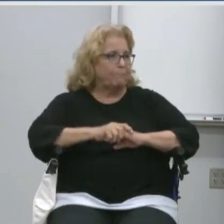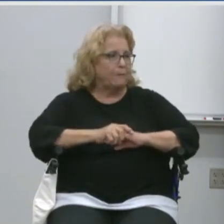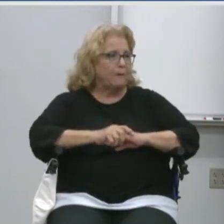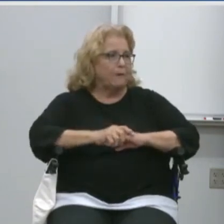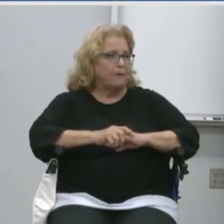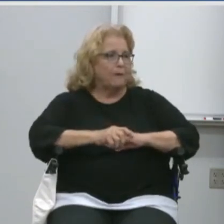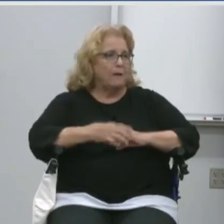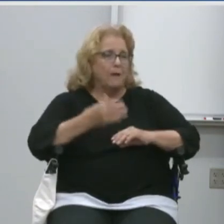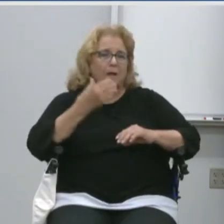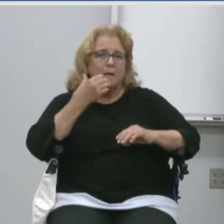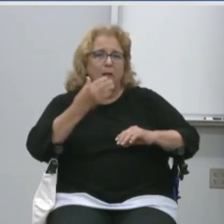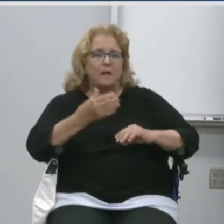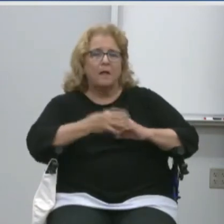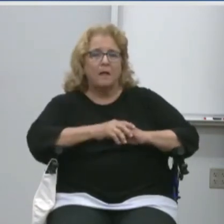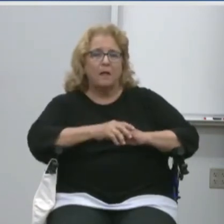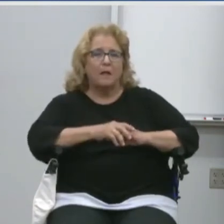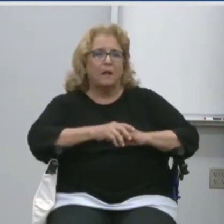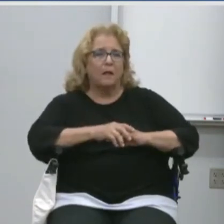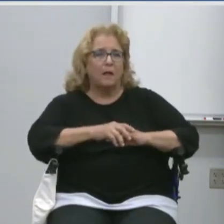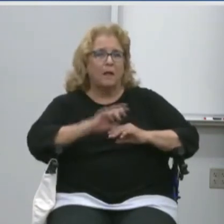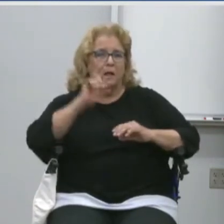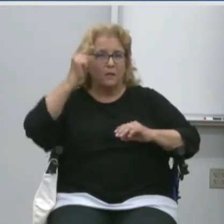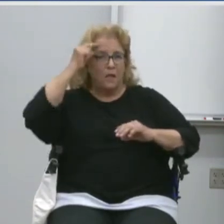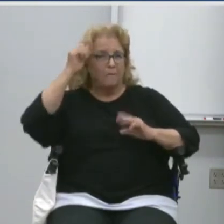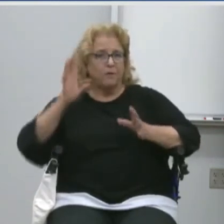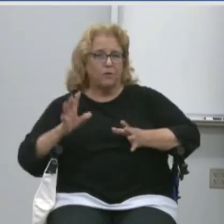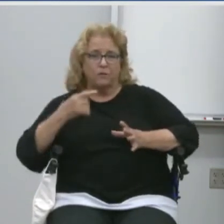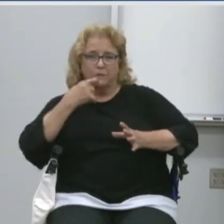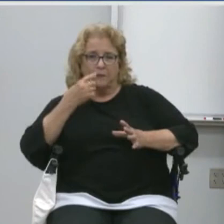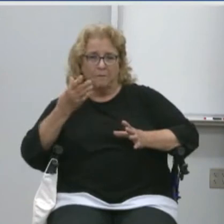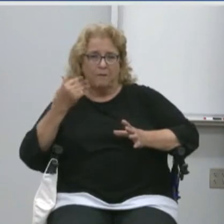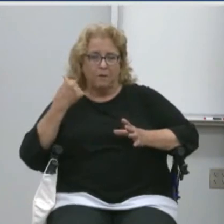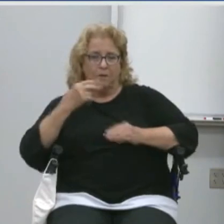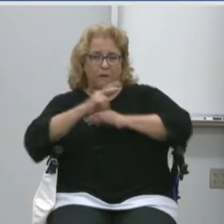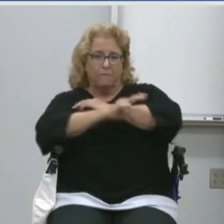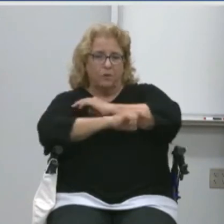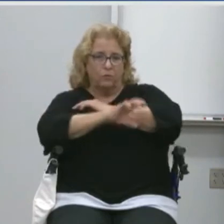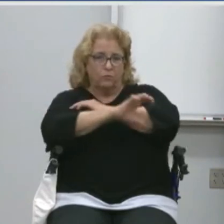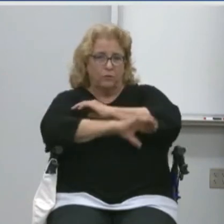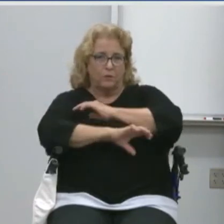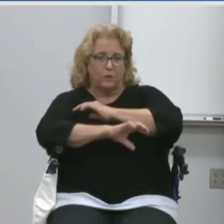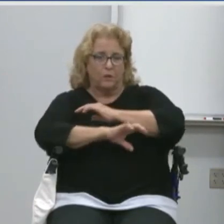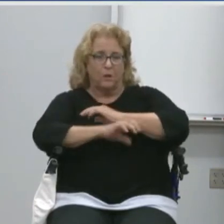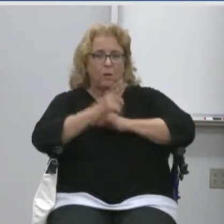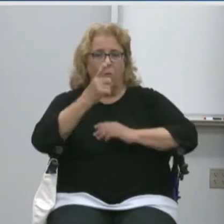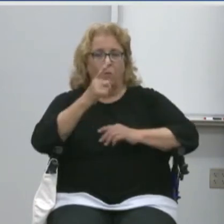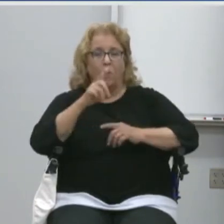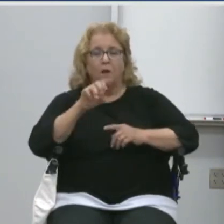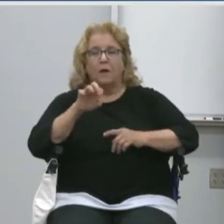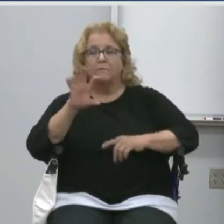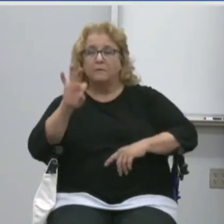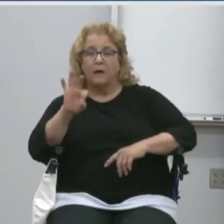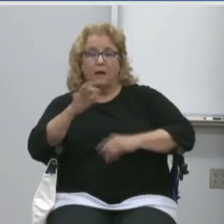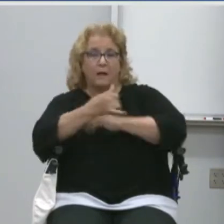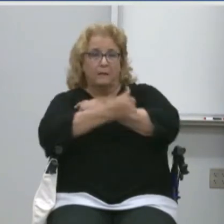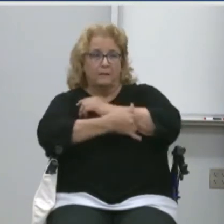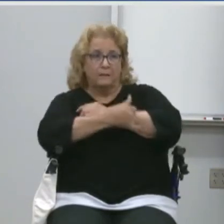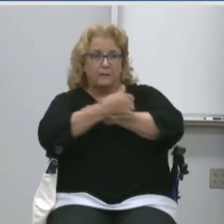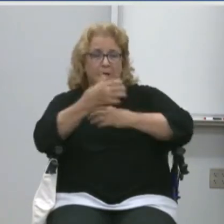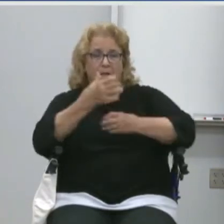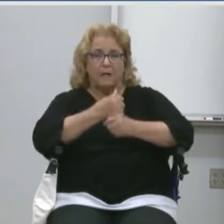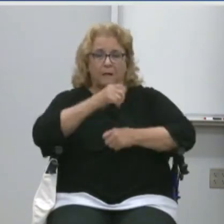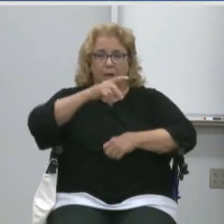Thank you. Mr. Judge, the governor mentioned earlier that Volusia County is one of 9 counties to have gotten